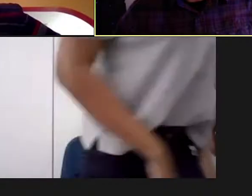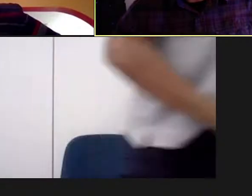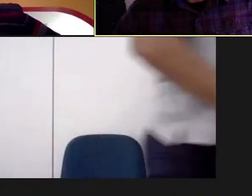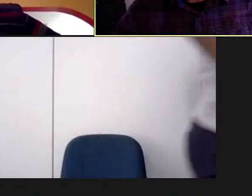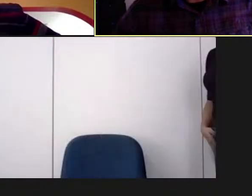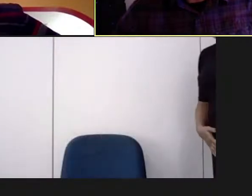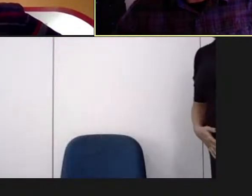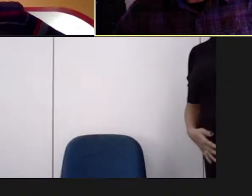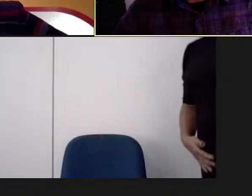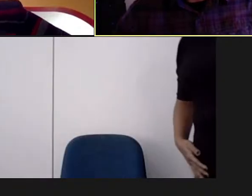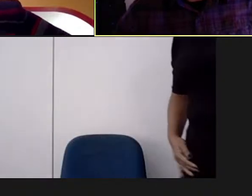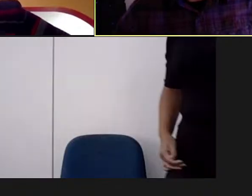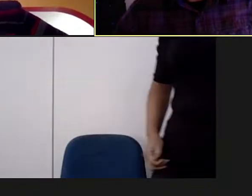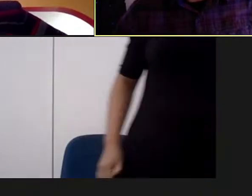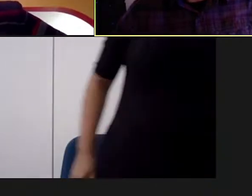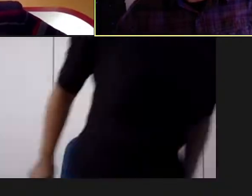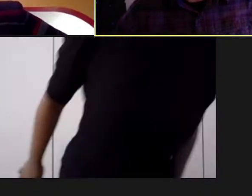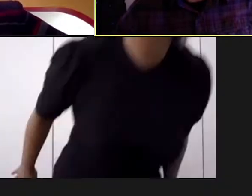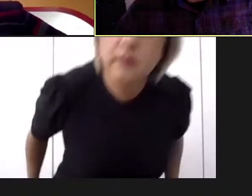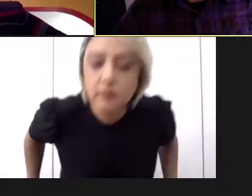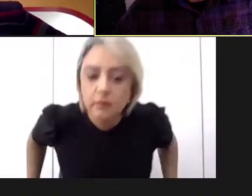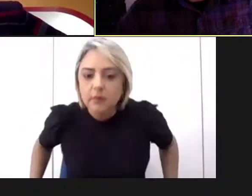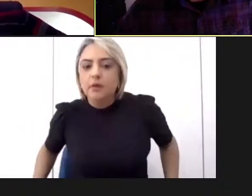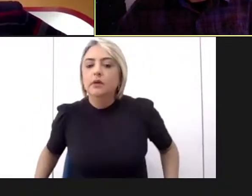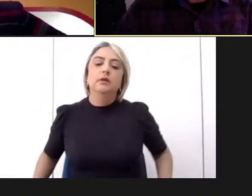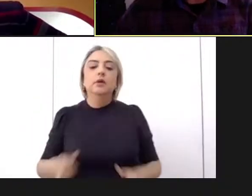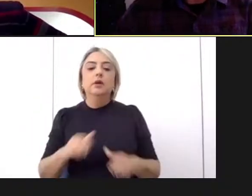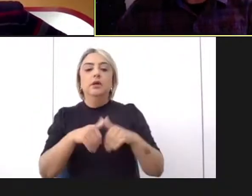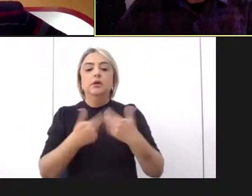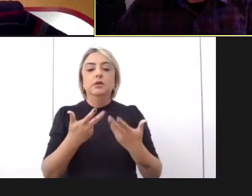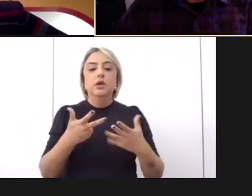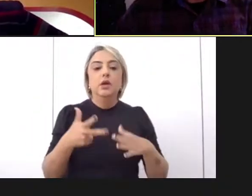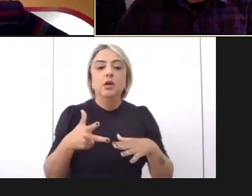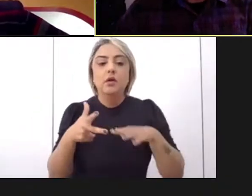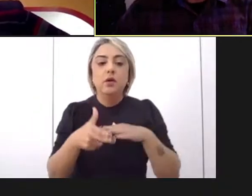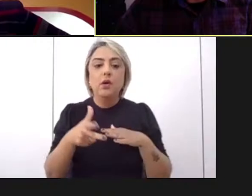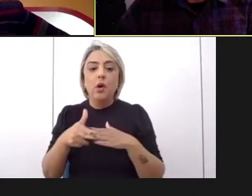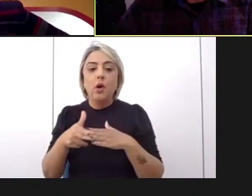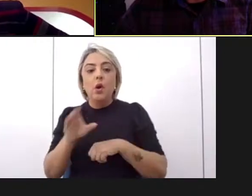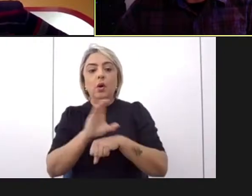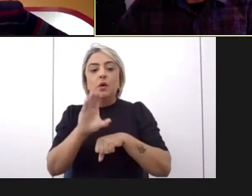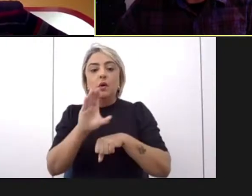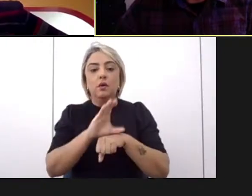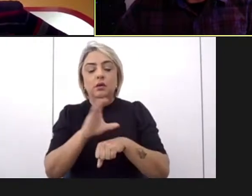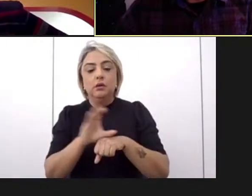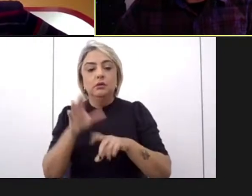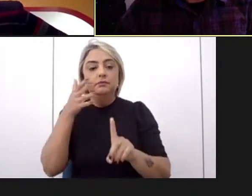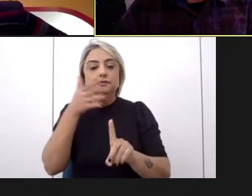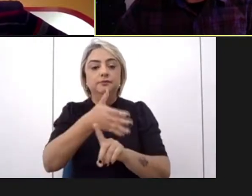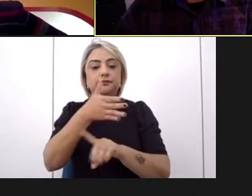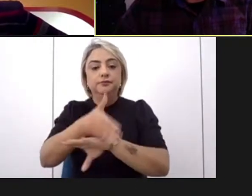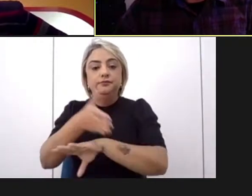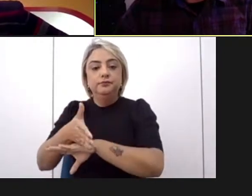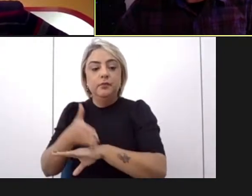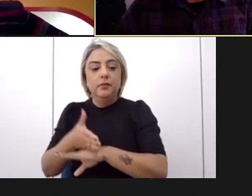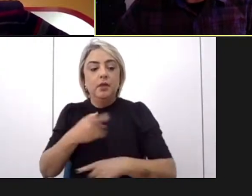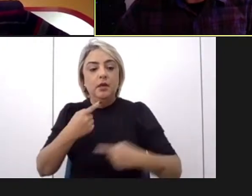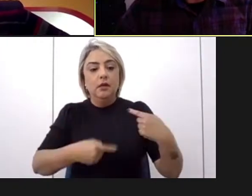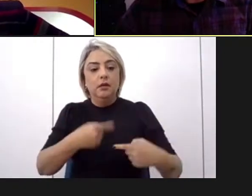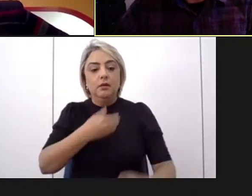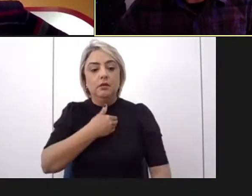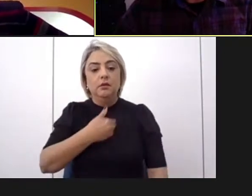of constitutional courts arbitrating and interfering in public policy design and reach? Is